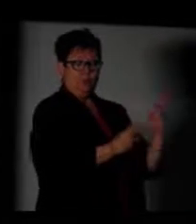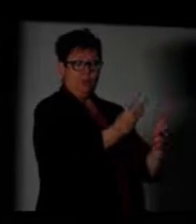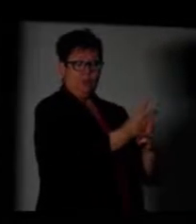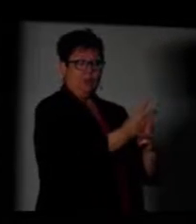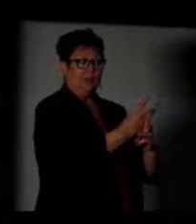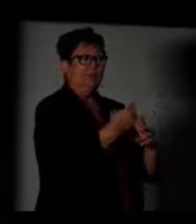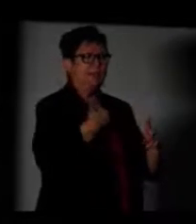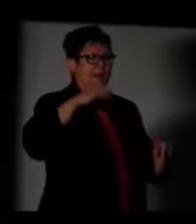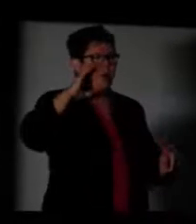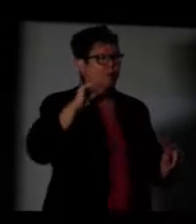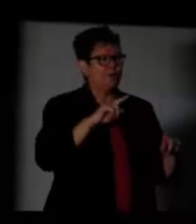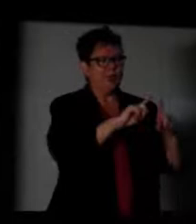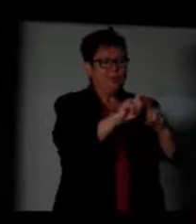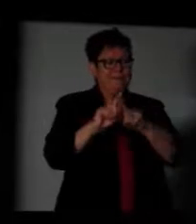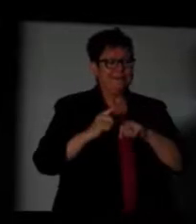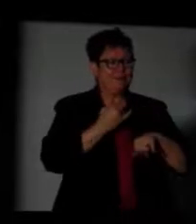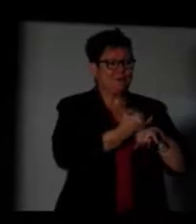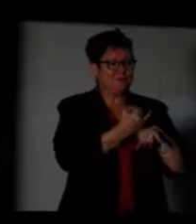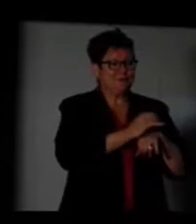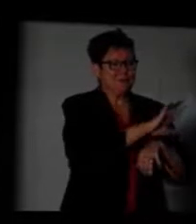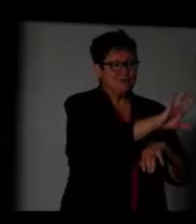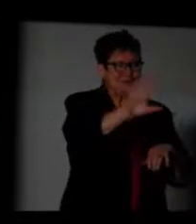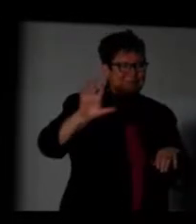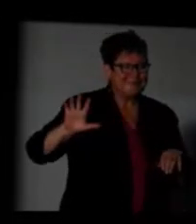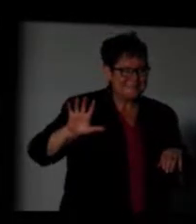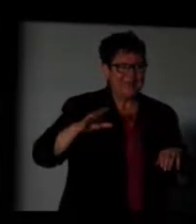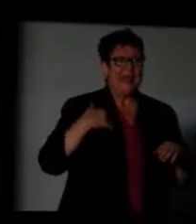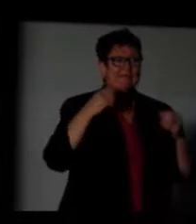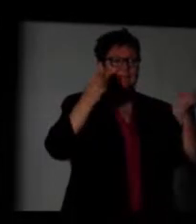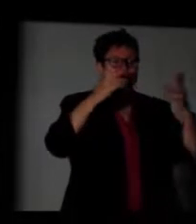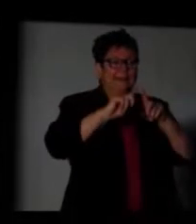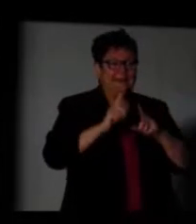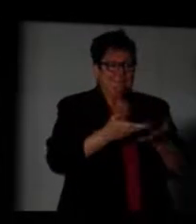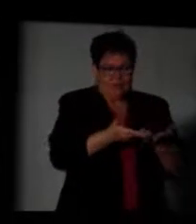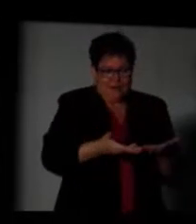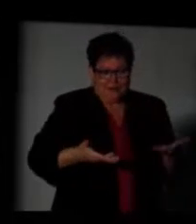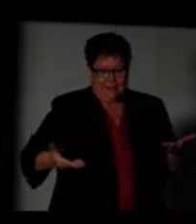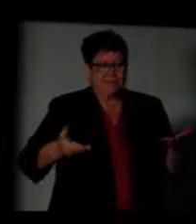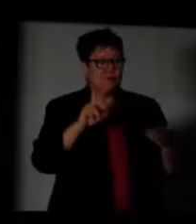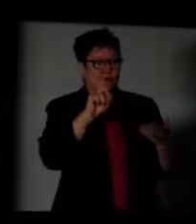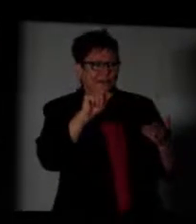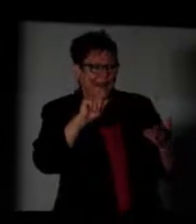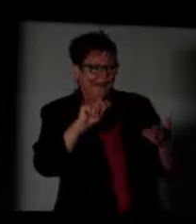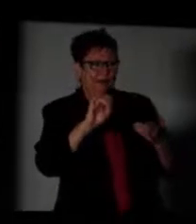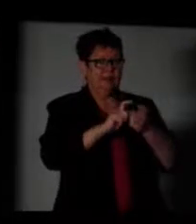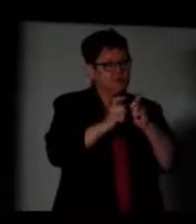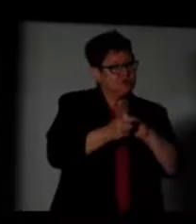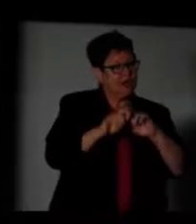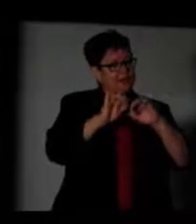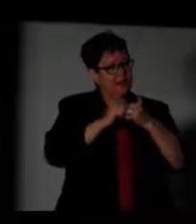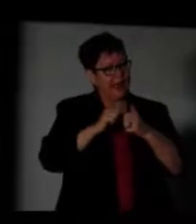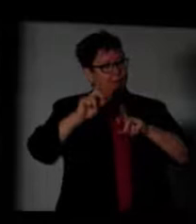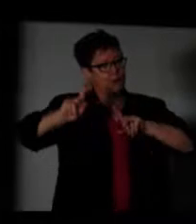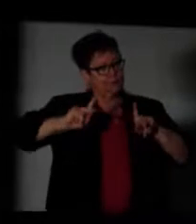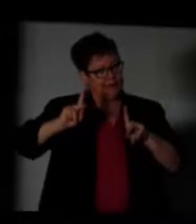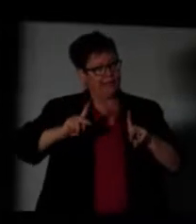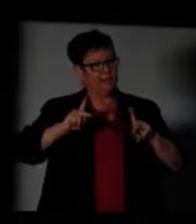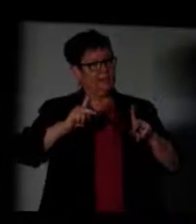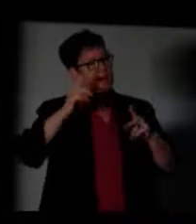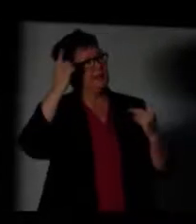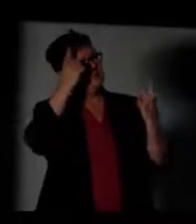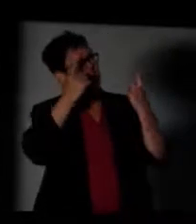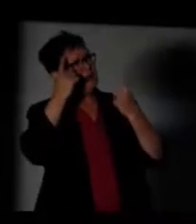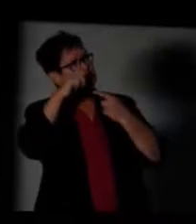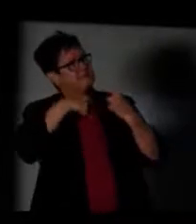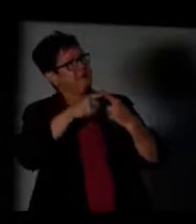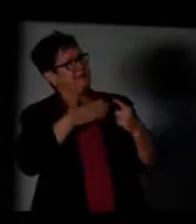different types of institution, we have lots of objects or specimens or data that have changed the way that humanity has thought about